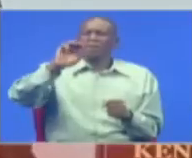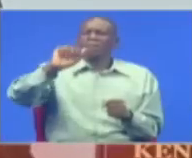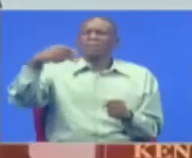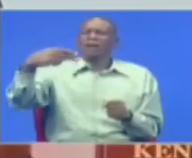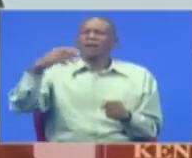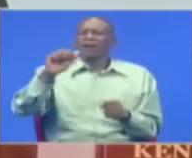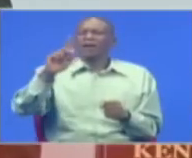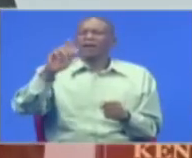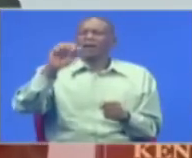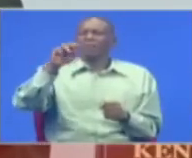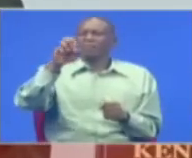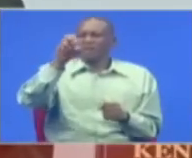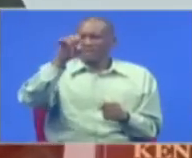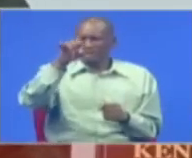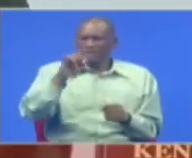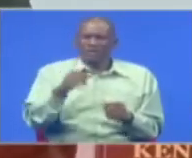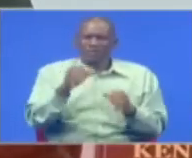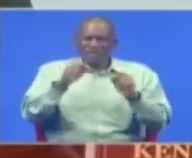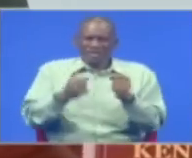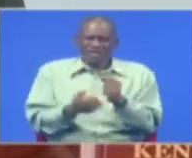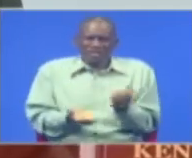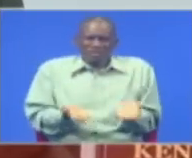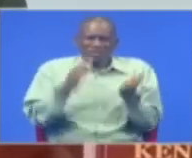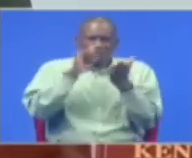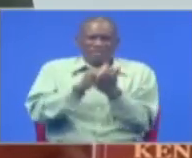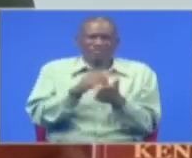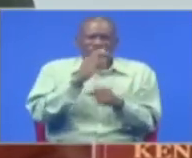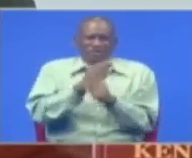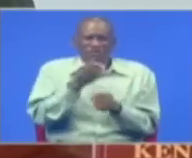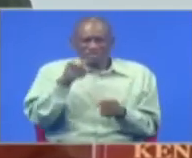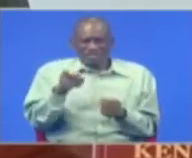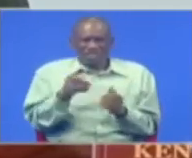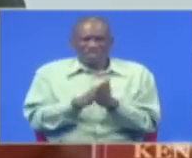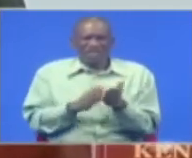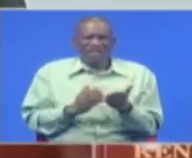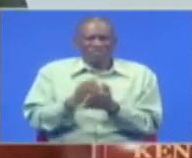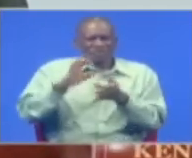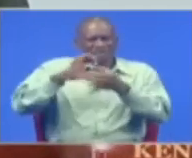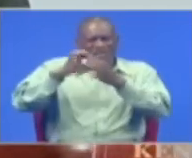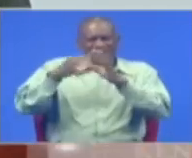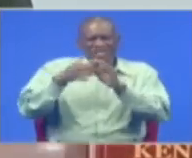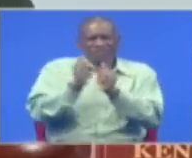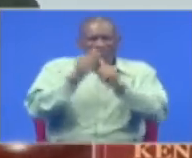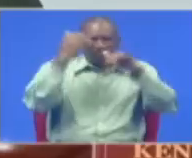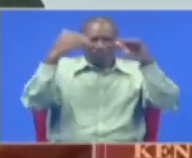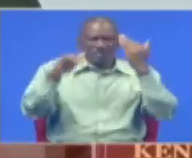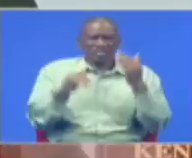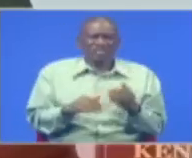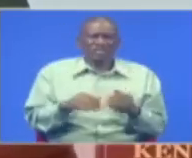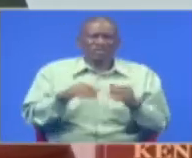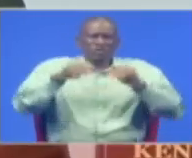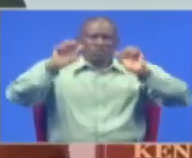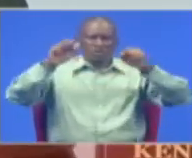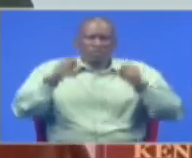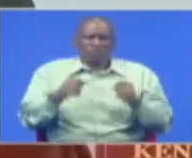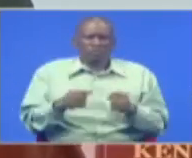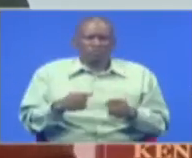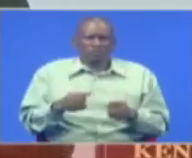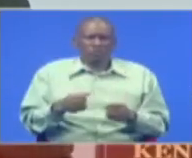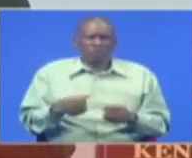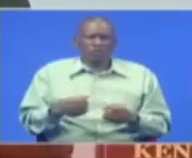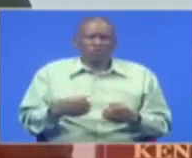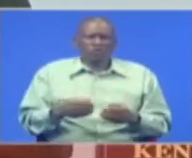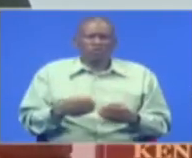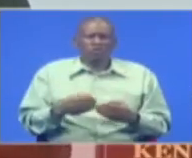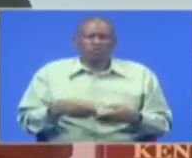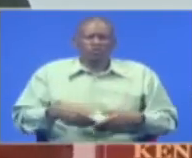aspect of Bioja Mahakamani so that we use this and through the linkages with the universities to be able to sell the